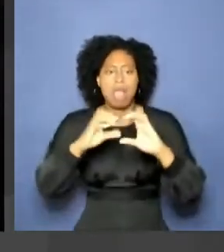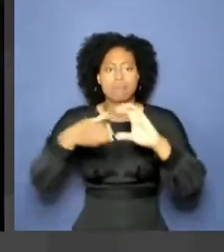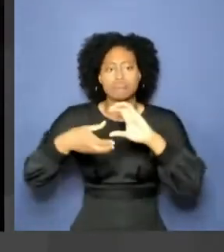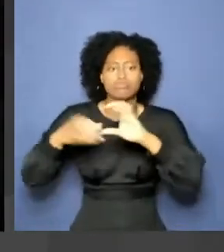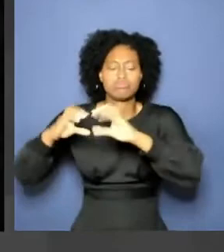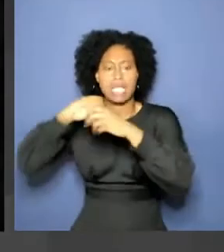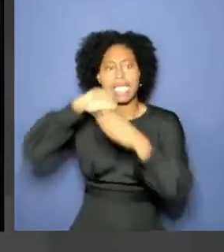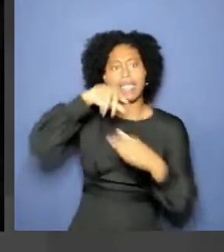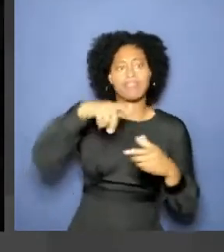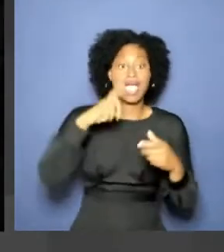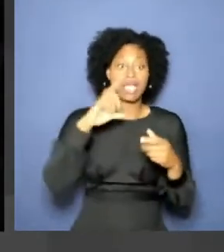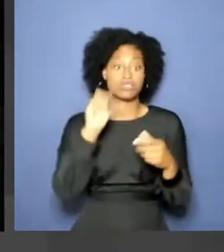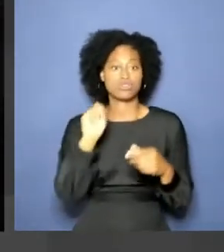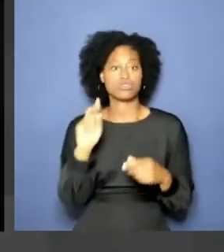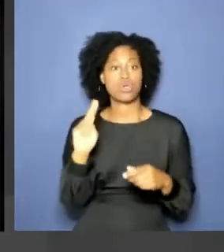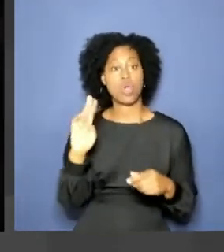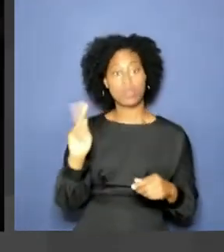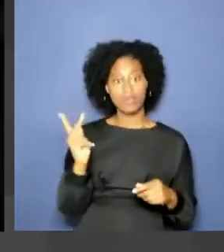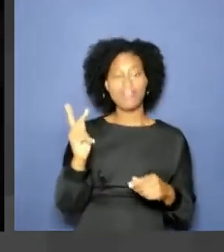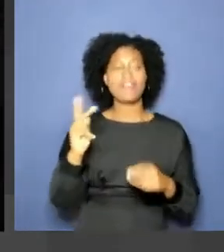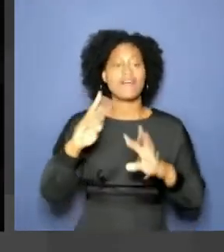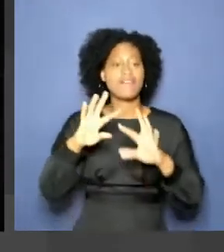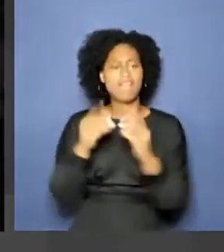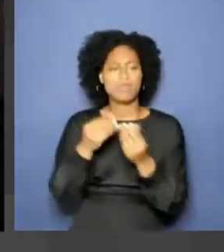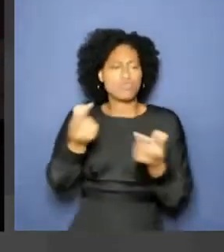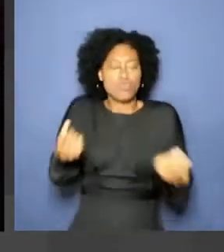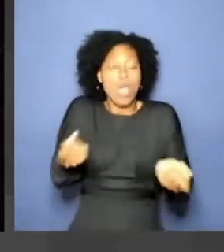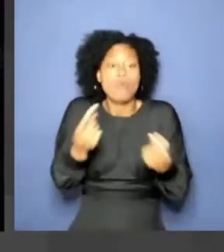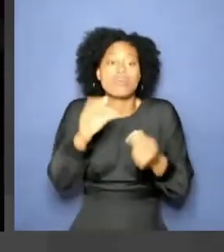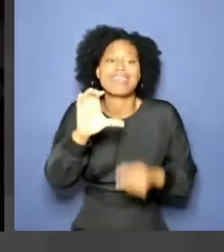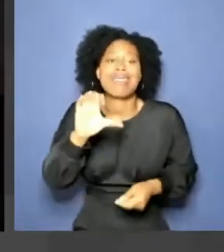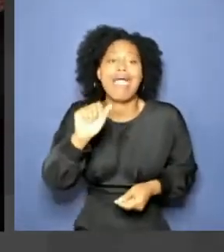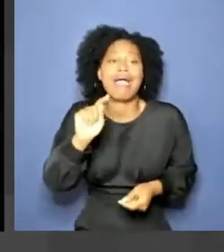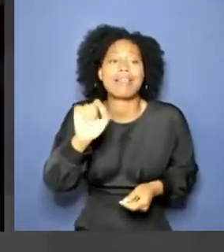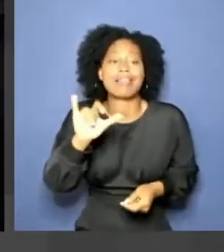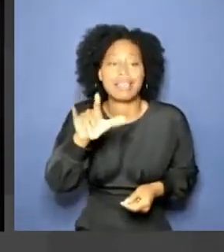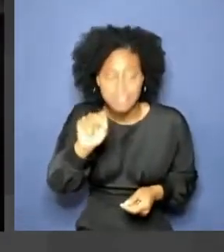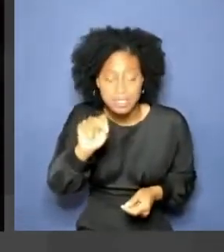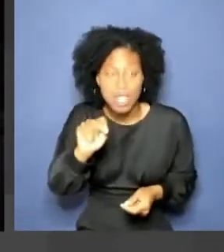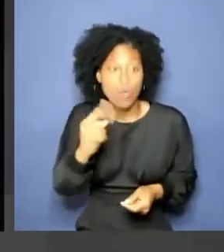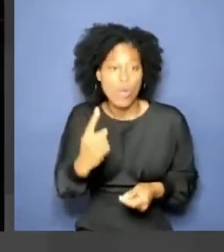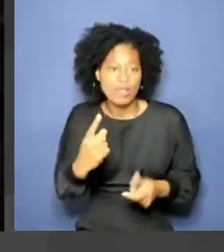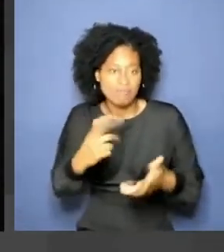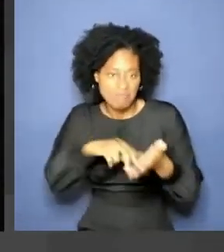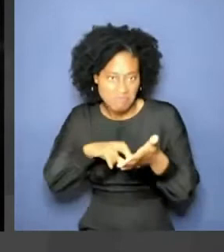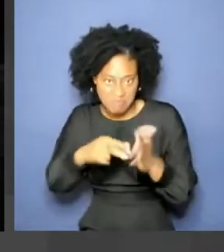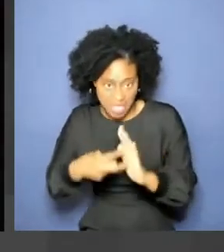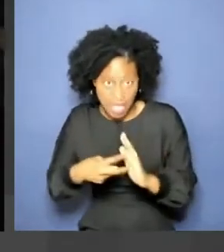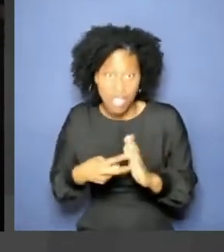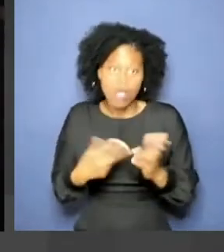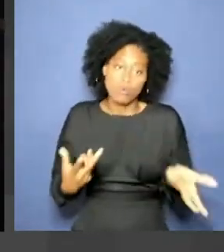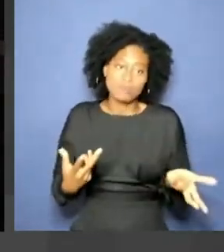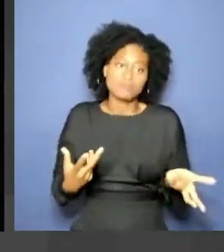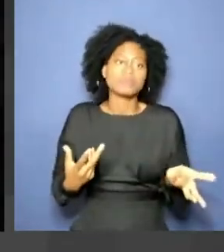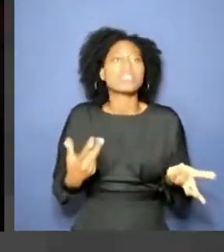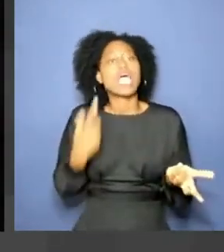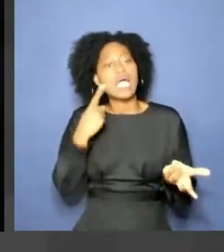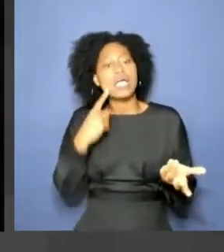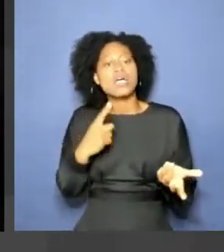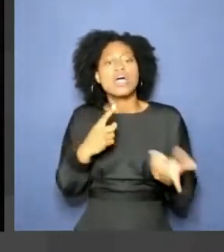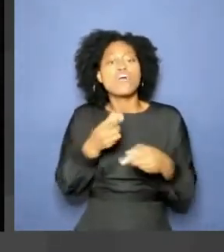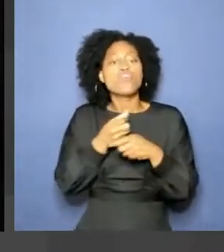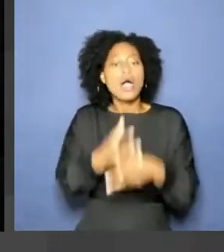actually is something called a Skulk catalyst. And the main thing about the Skulk catalyst is it's actually what causes the Skulk to spread.